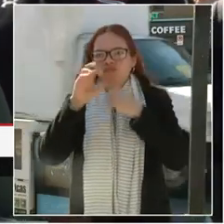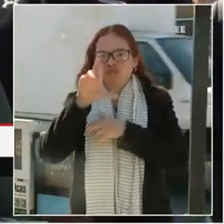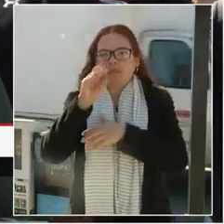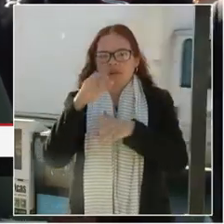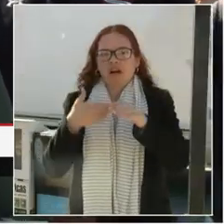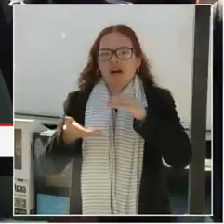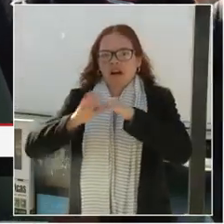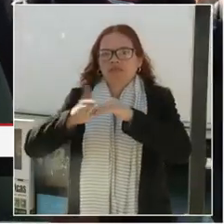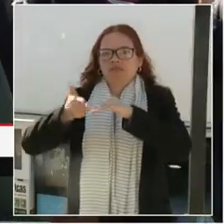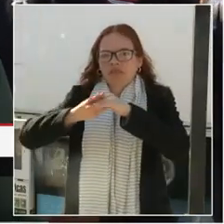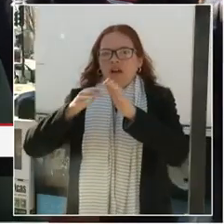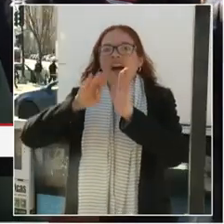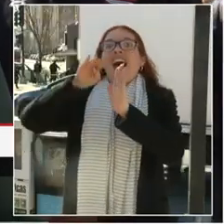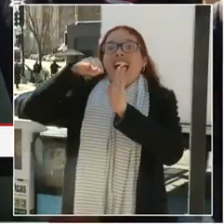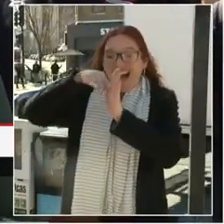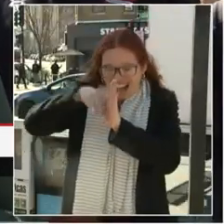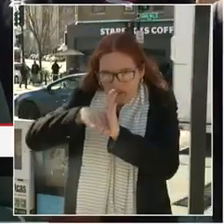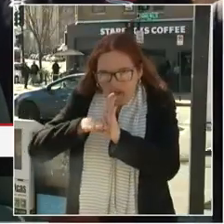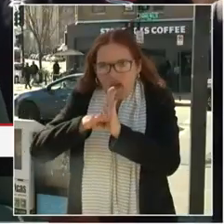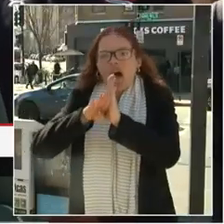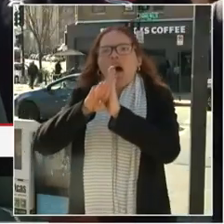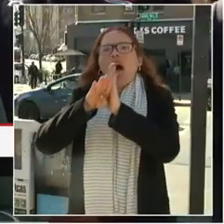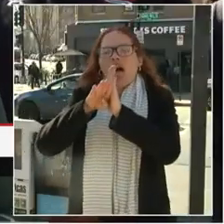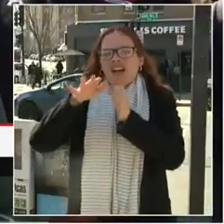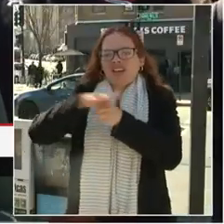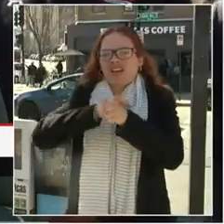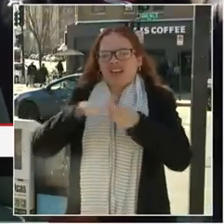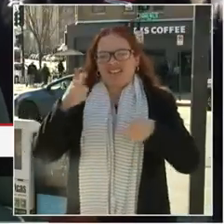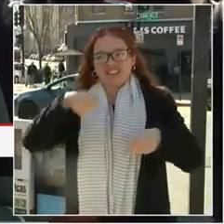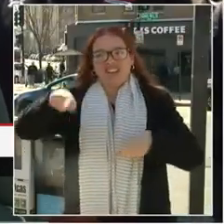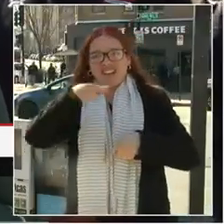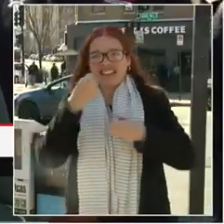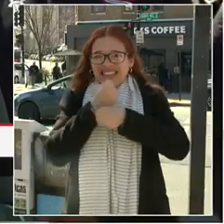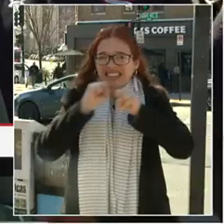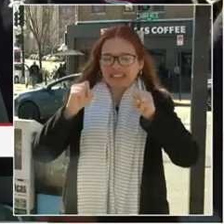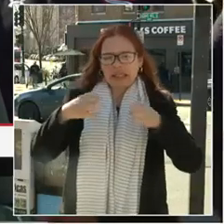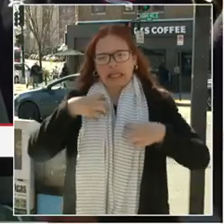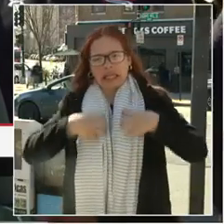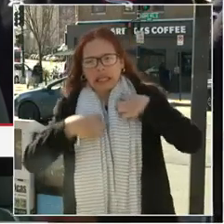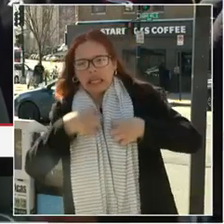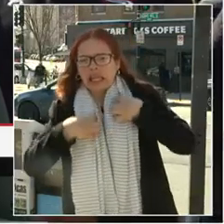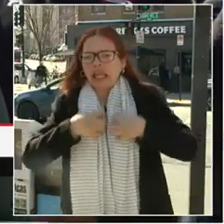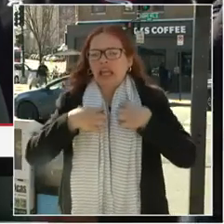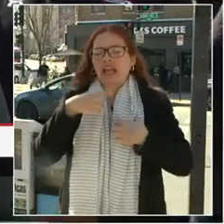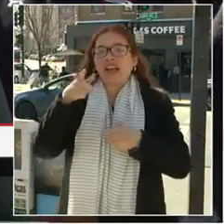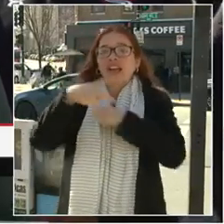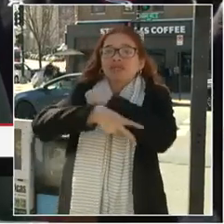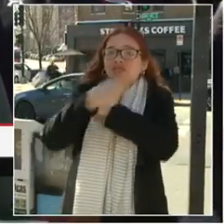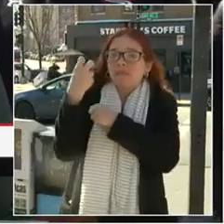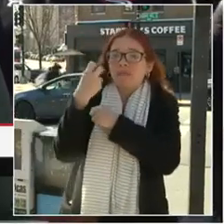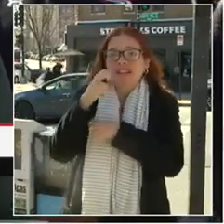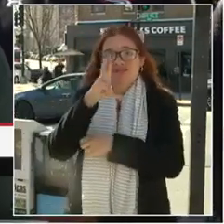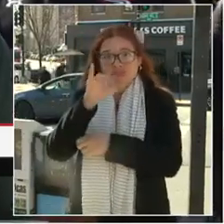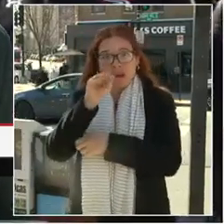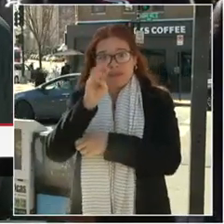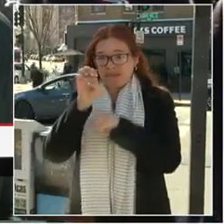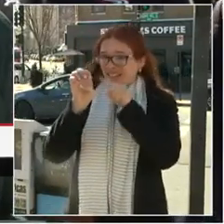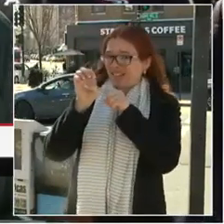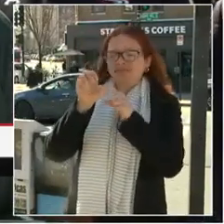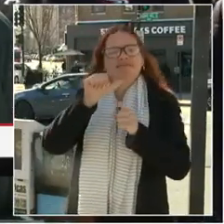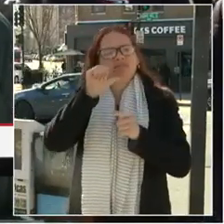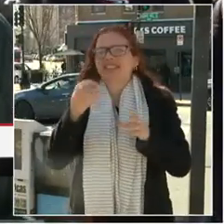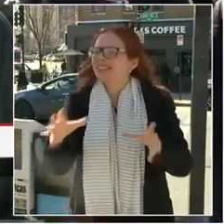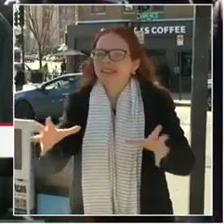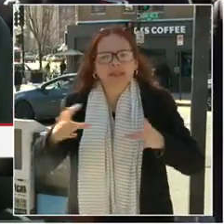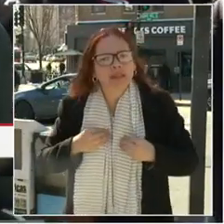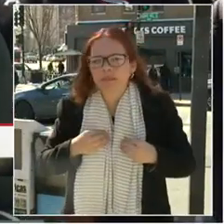neighbors. And the amount of property crimes that we have seen is also unacceptable to us. We know that victims